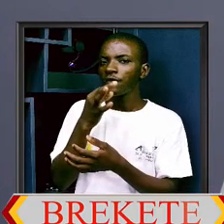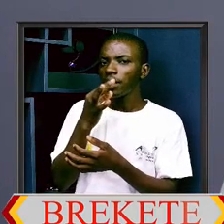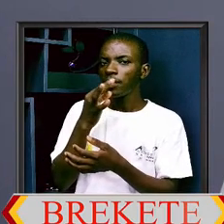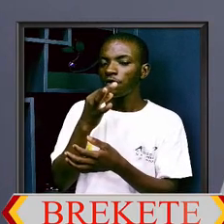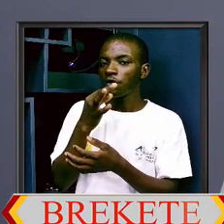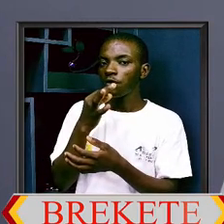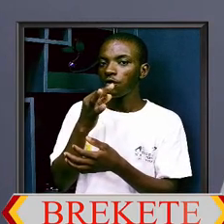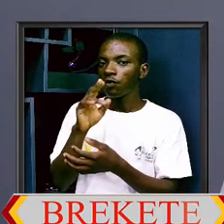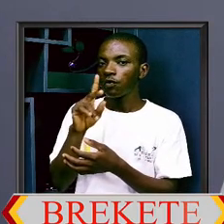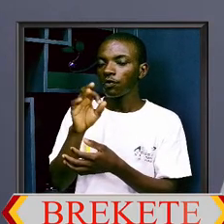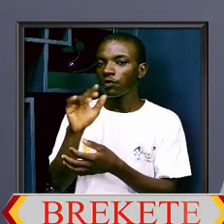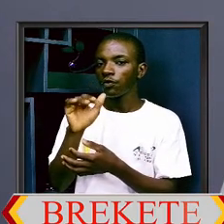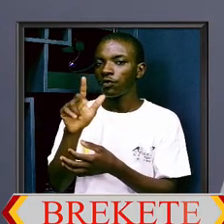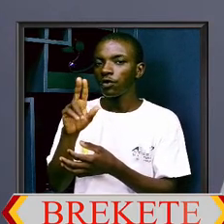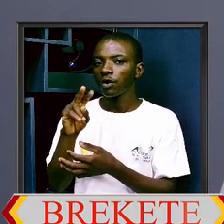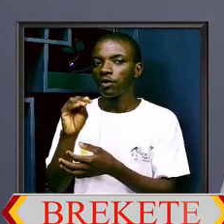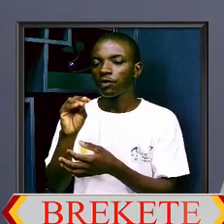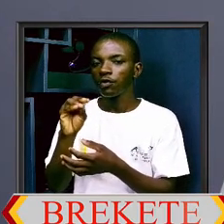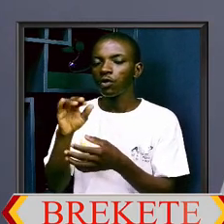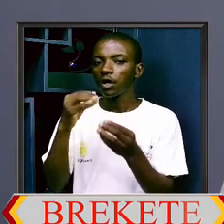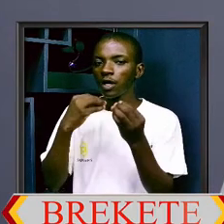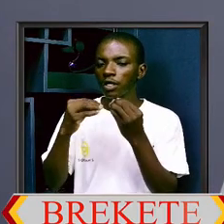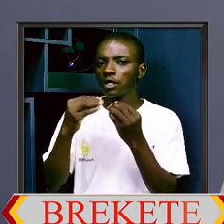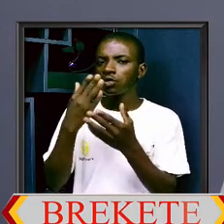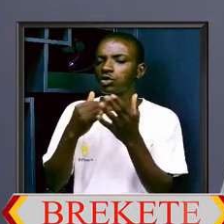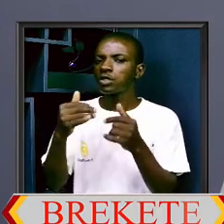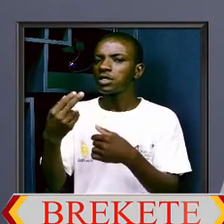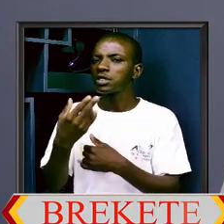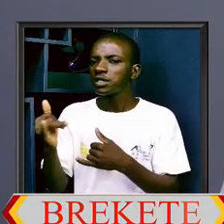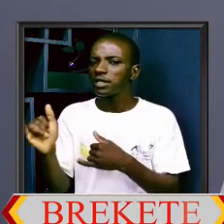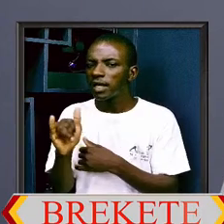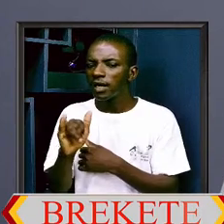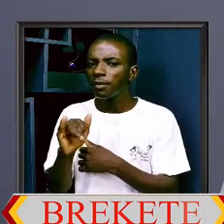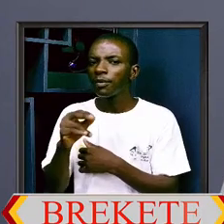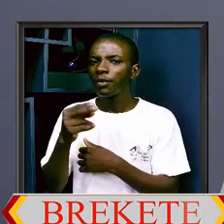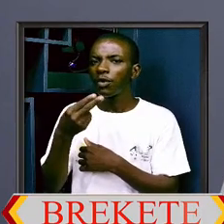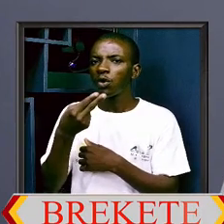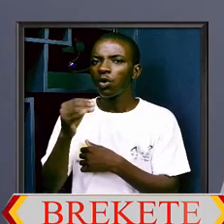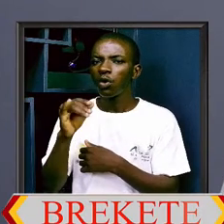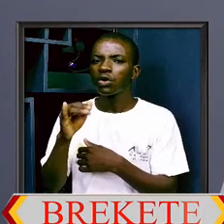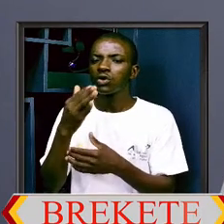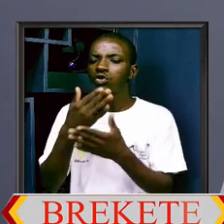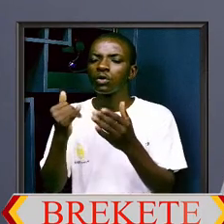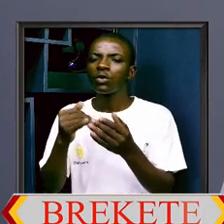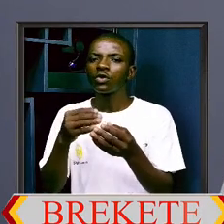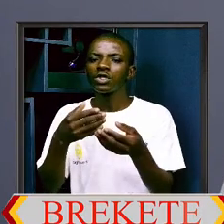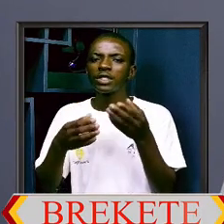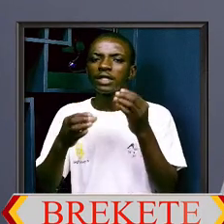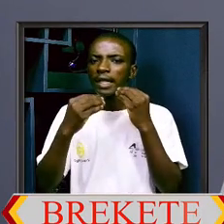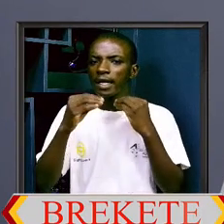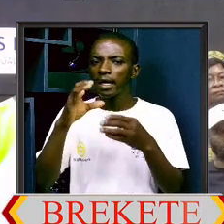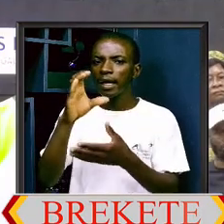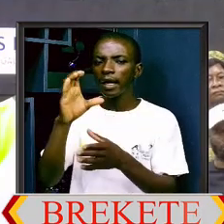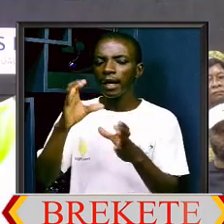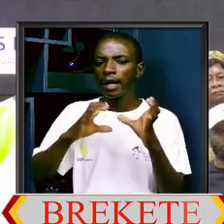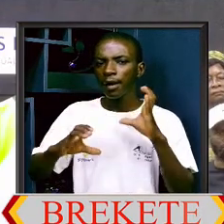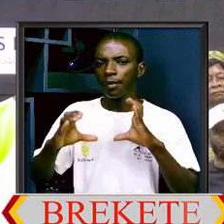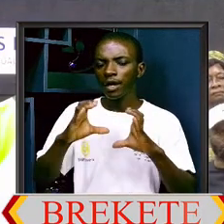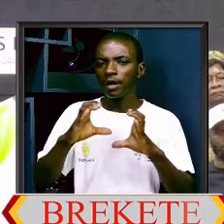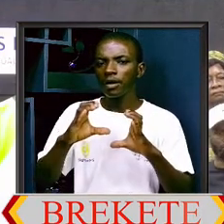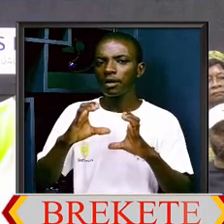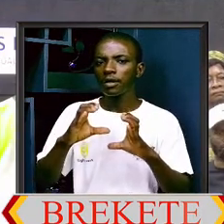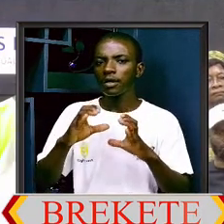water it's just like honey some of us they drink sugar and chemical in the name of say